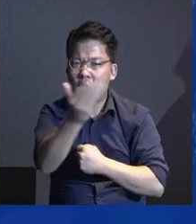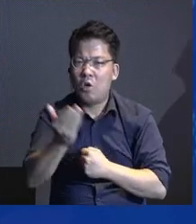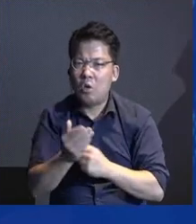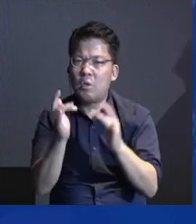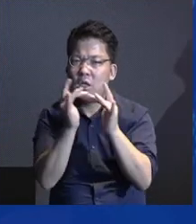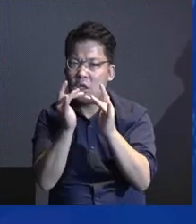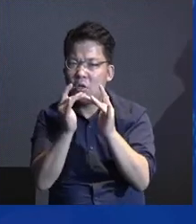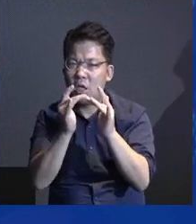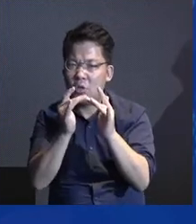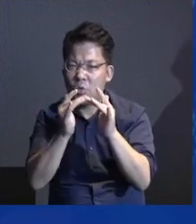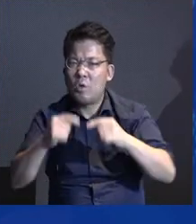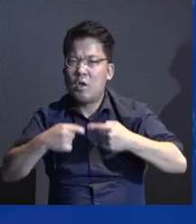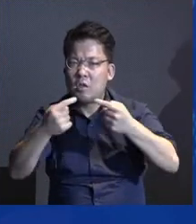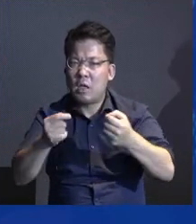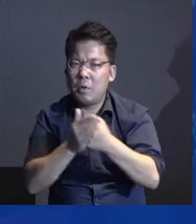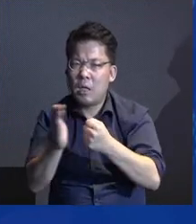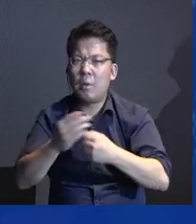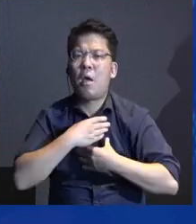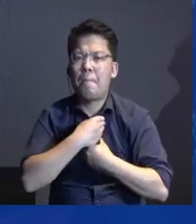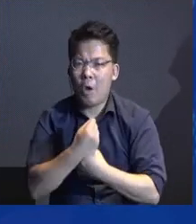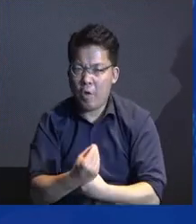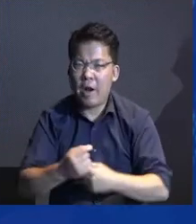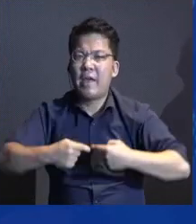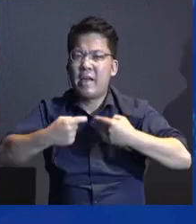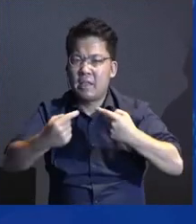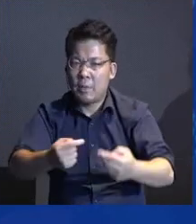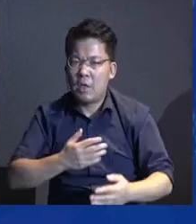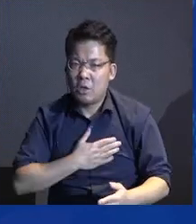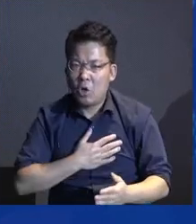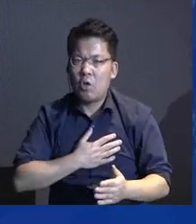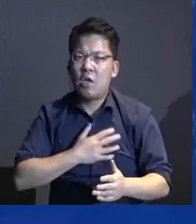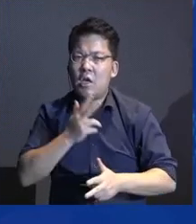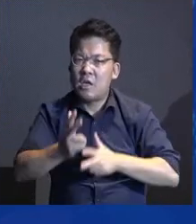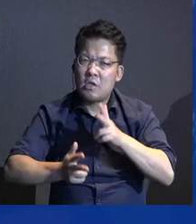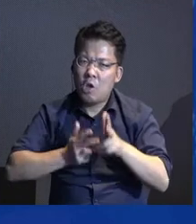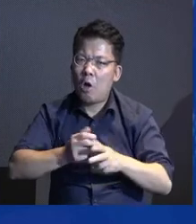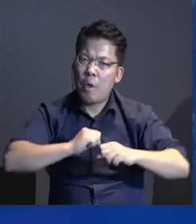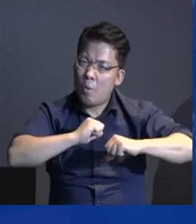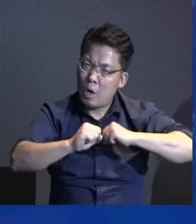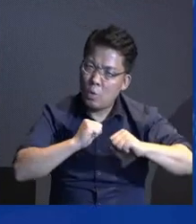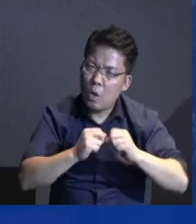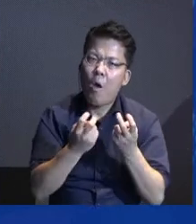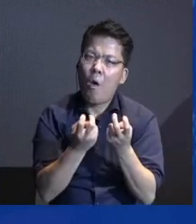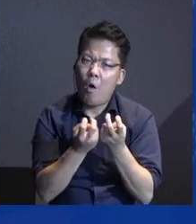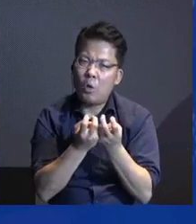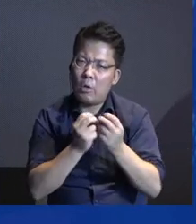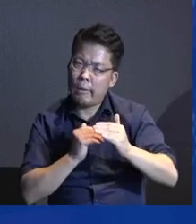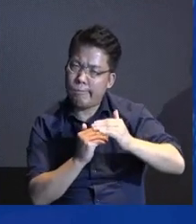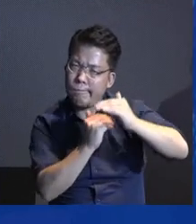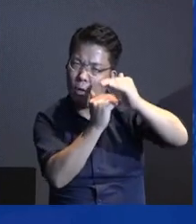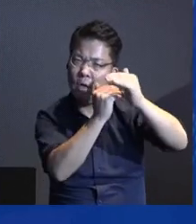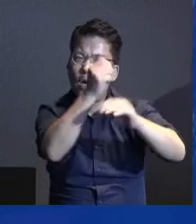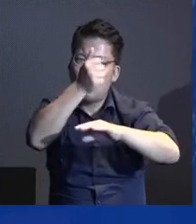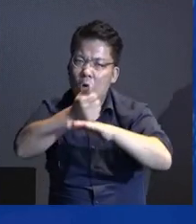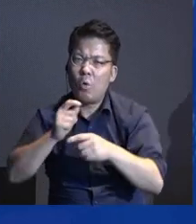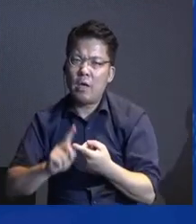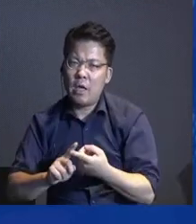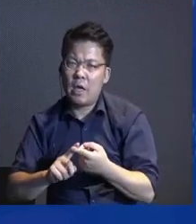our activities and get to know our partners, which we are just representing here today, but the